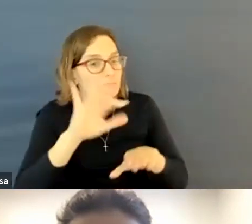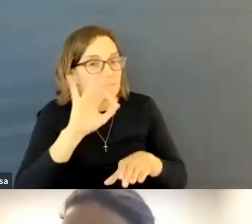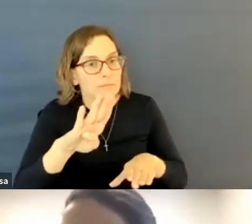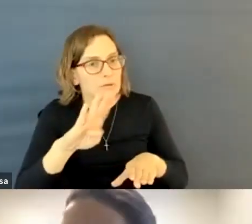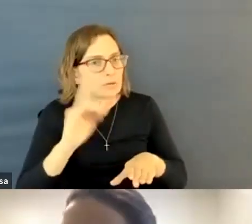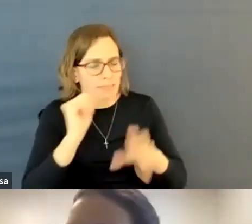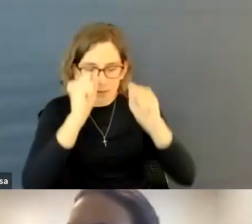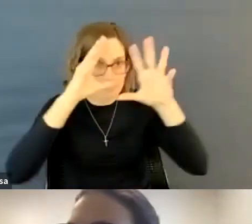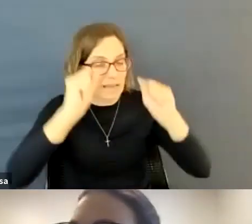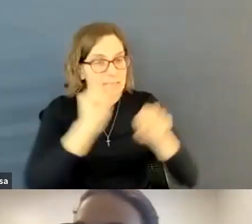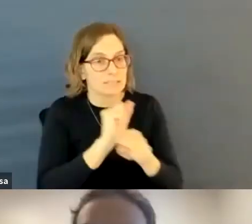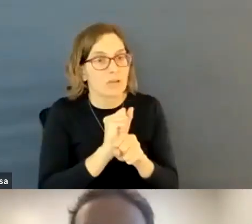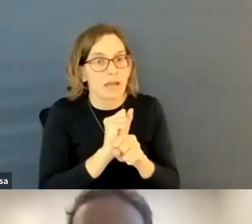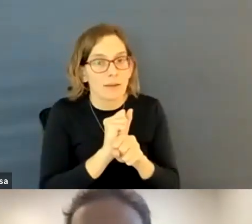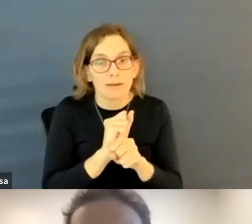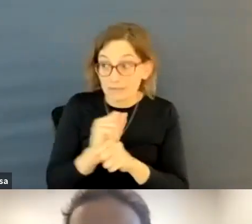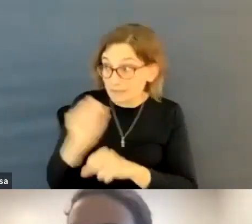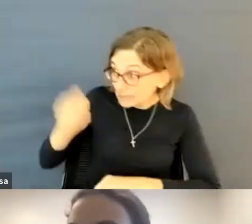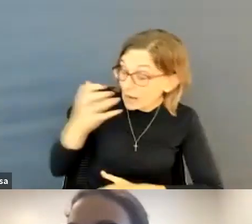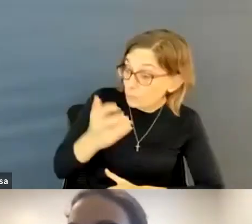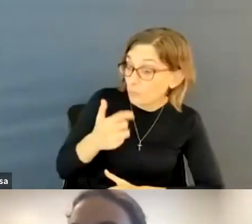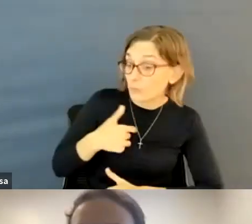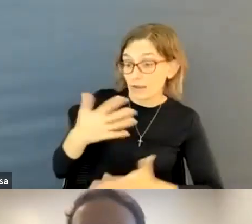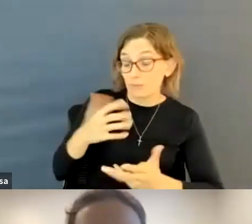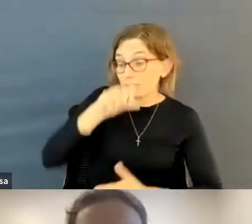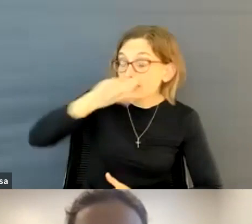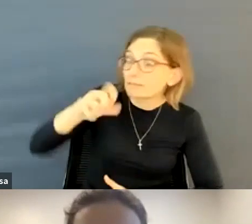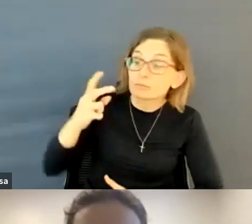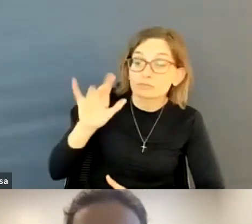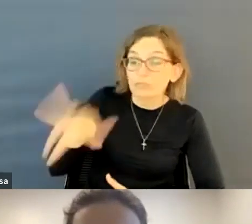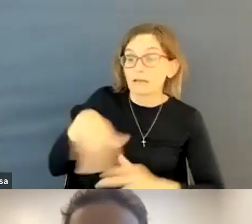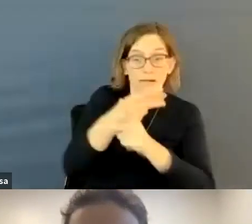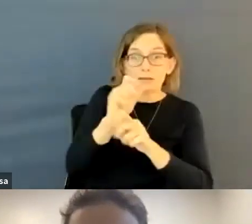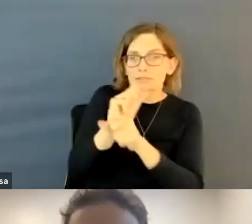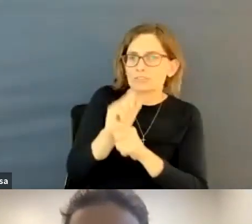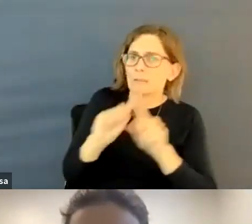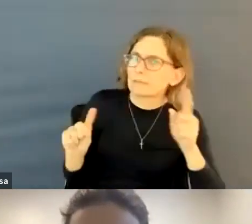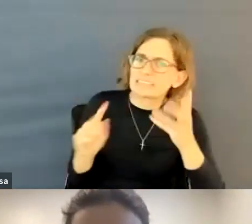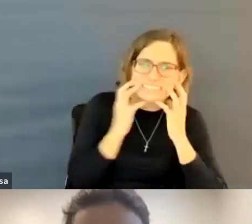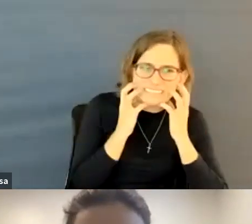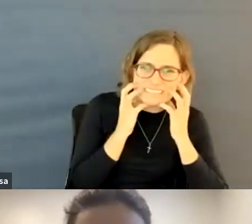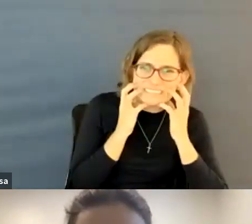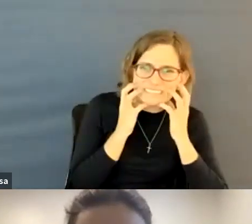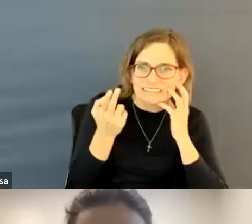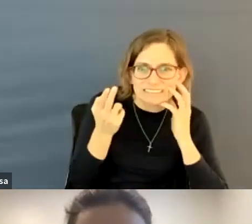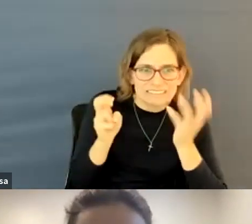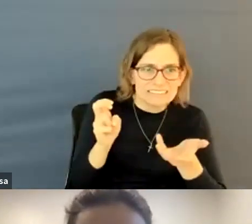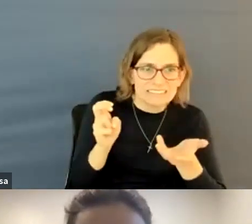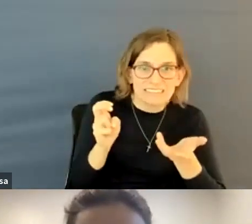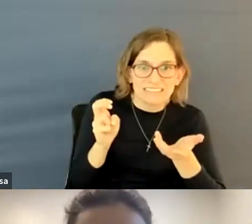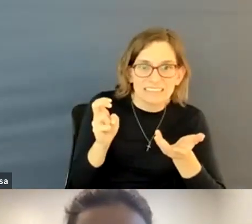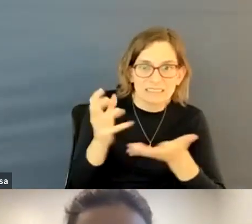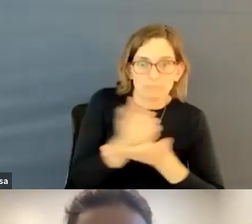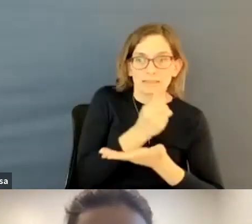like the most amazing job. Yeah, like I would love a job like that. But like, didn't you hear? He's